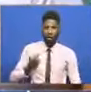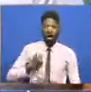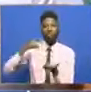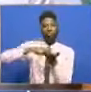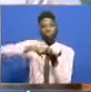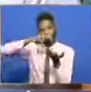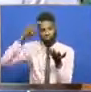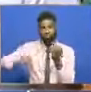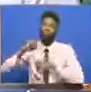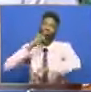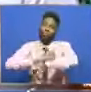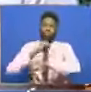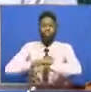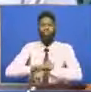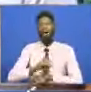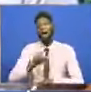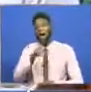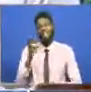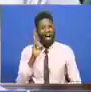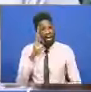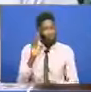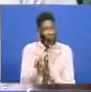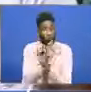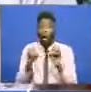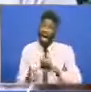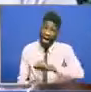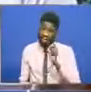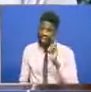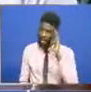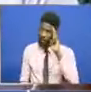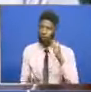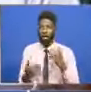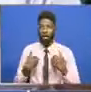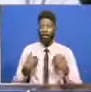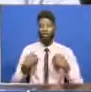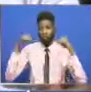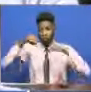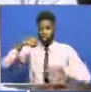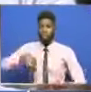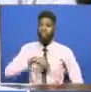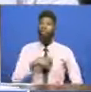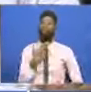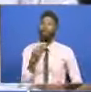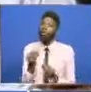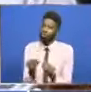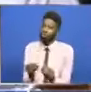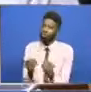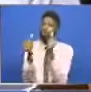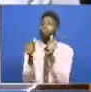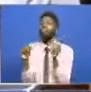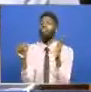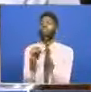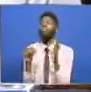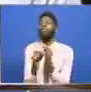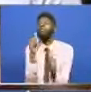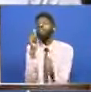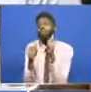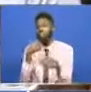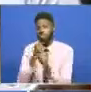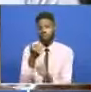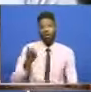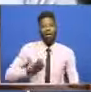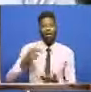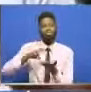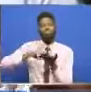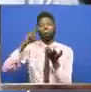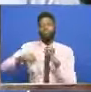For other reasons, of course, there are reasons. So today we want to address the problem that has these girls out of school. Before